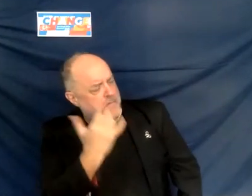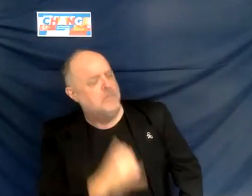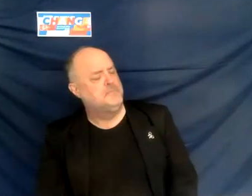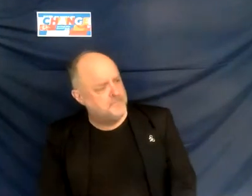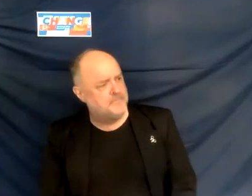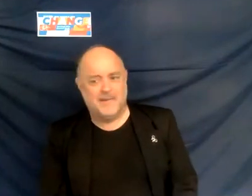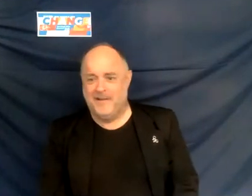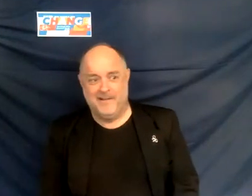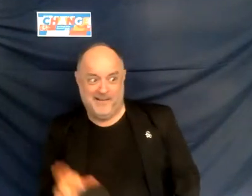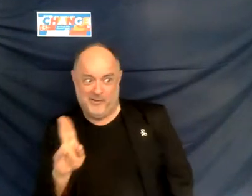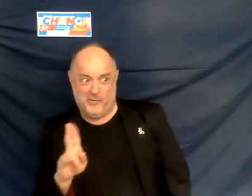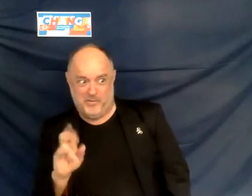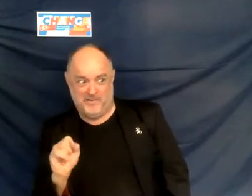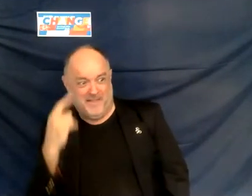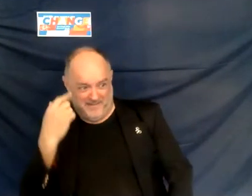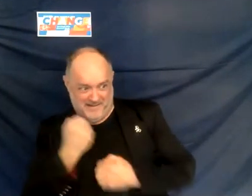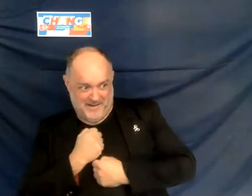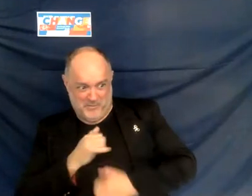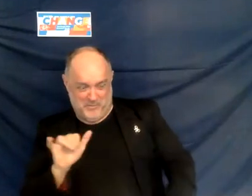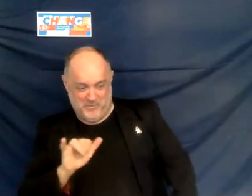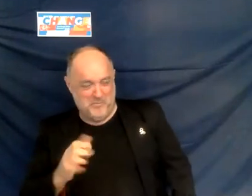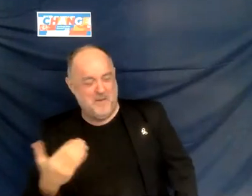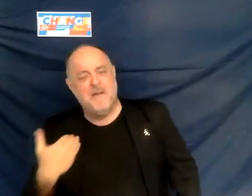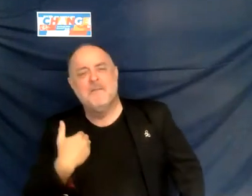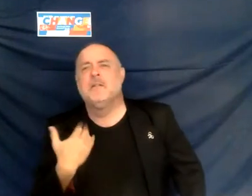the US, and I think in Canada as well, we have